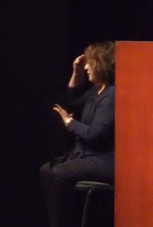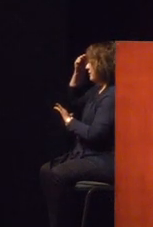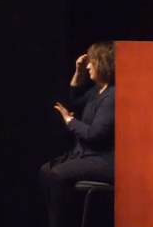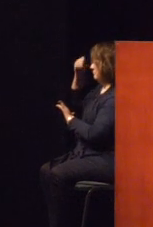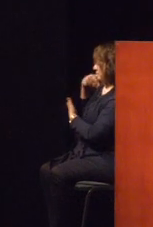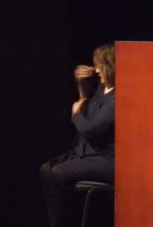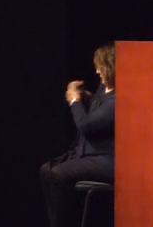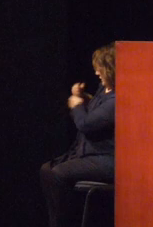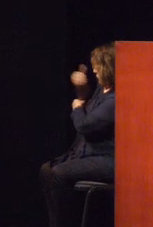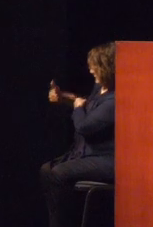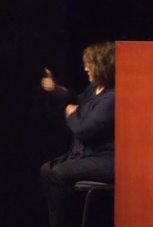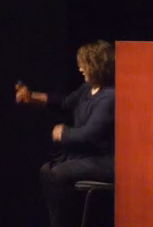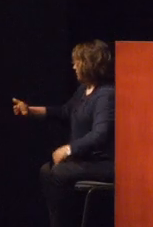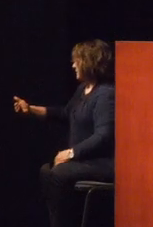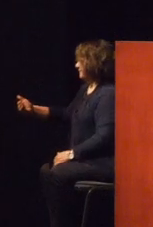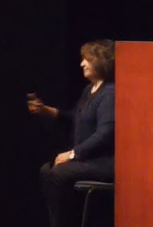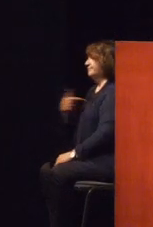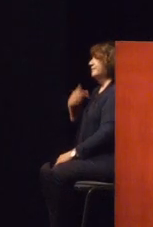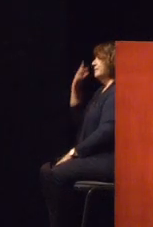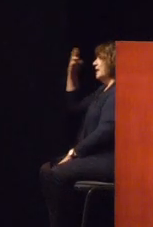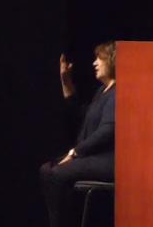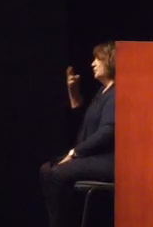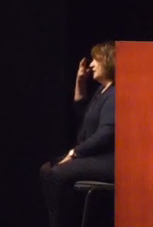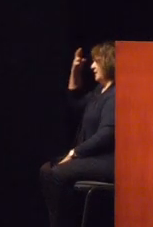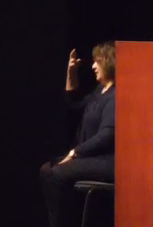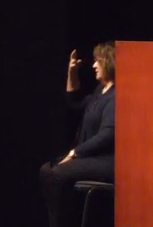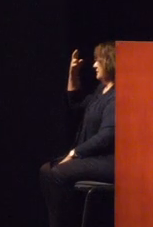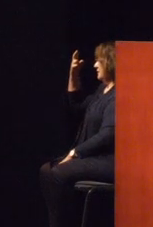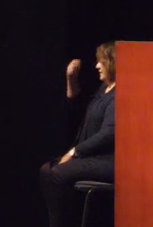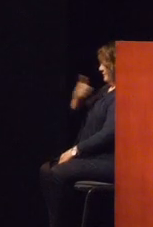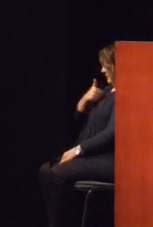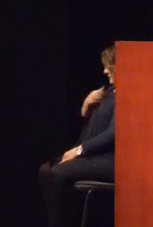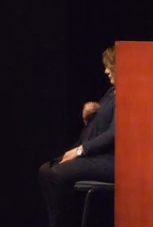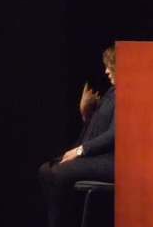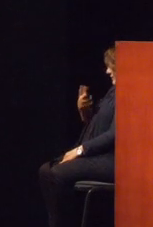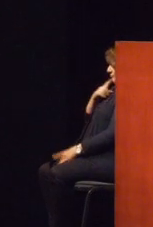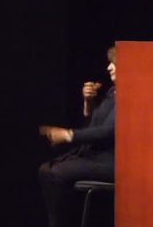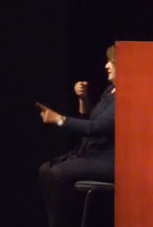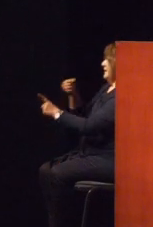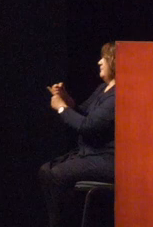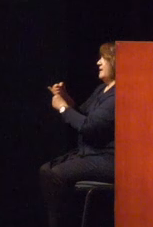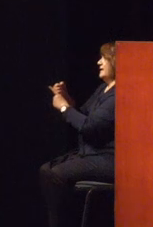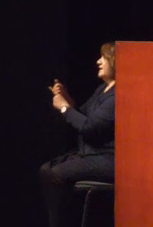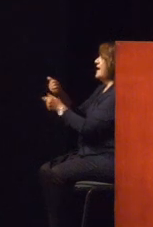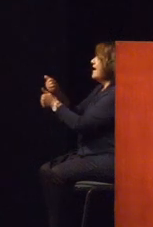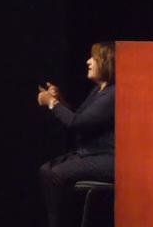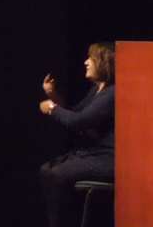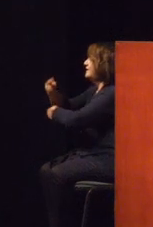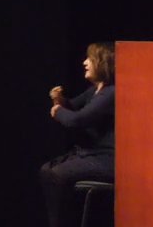in the years since then, what I've realized is being white has impacted every single day of my